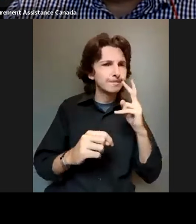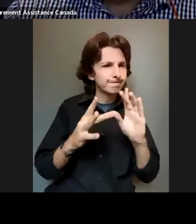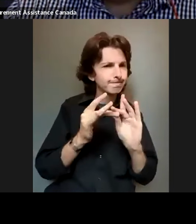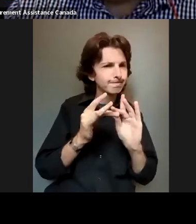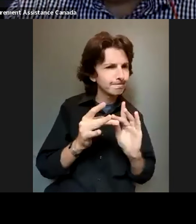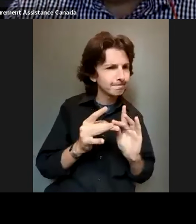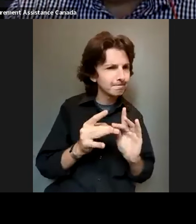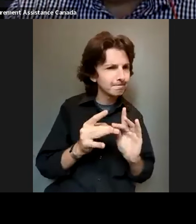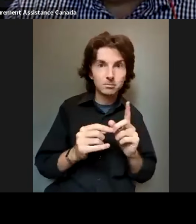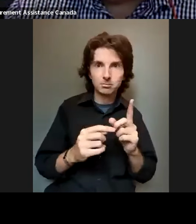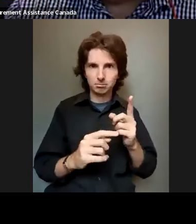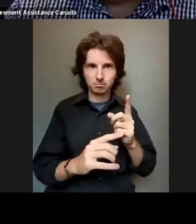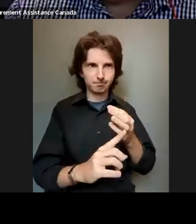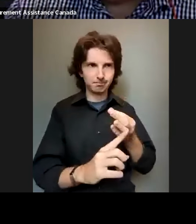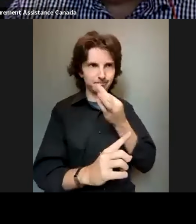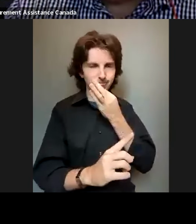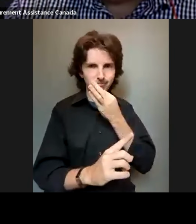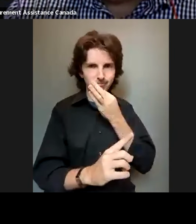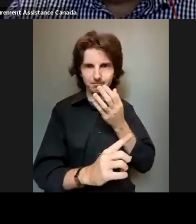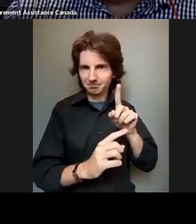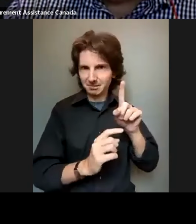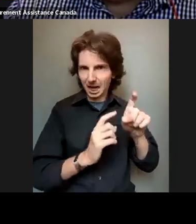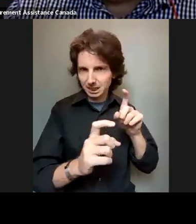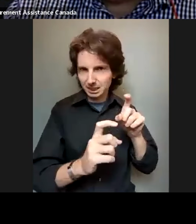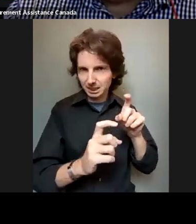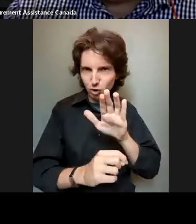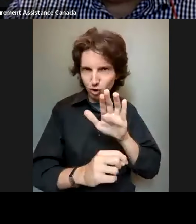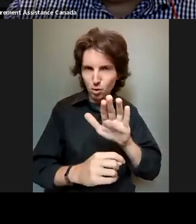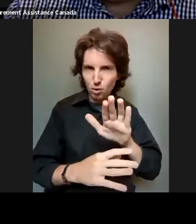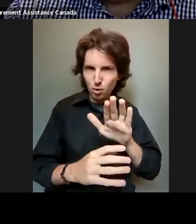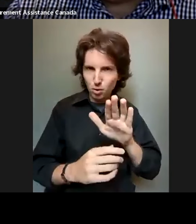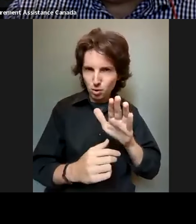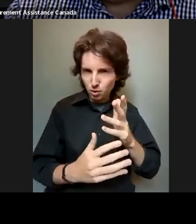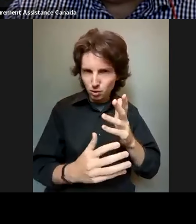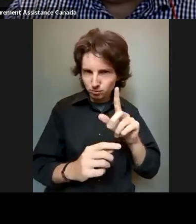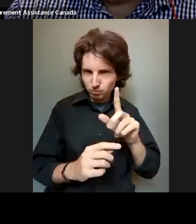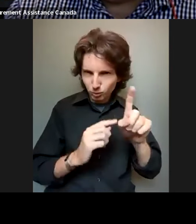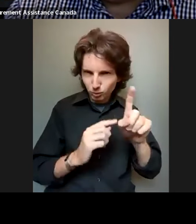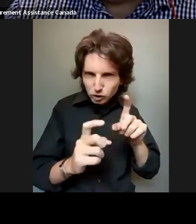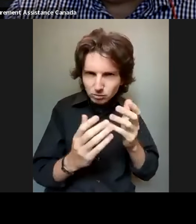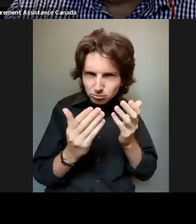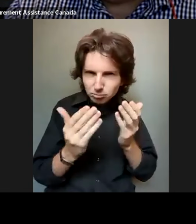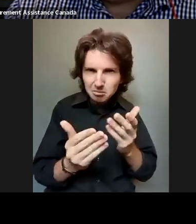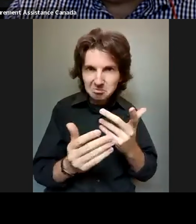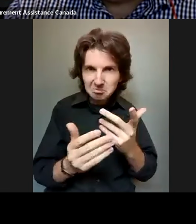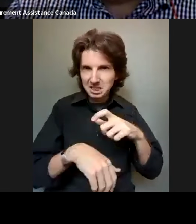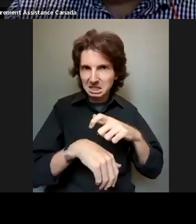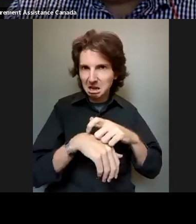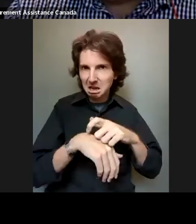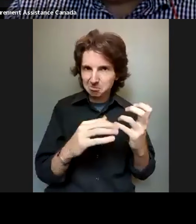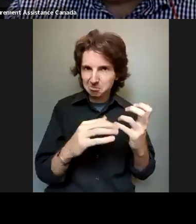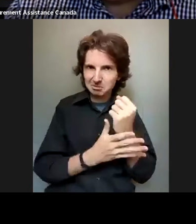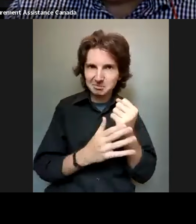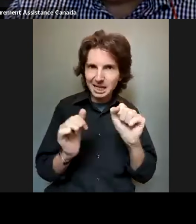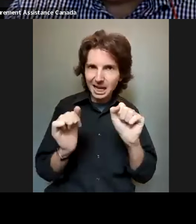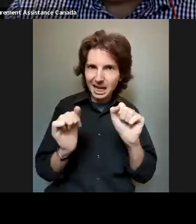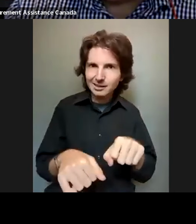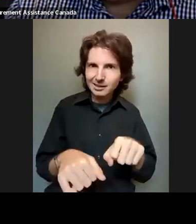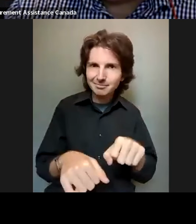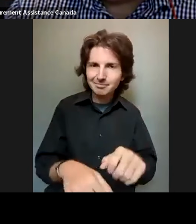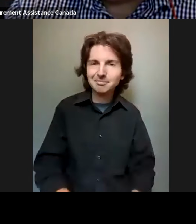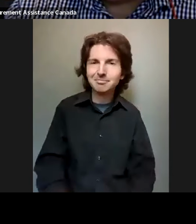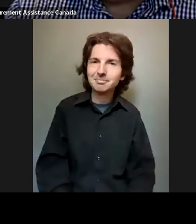the experts your questions. They have time for you right now. So let's take advantage of